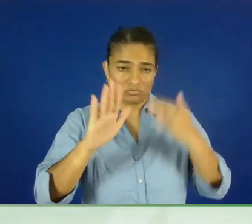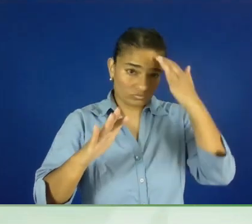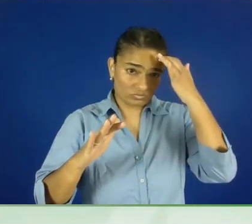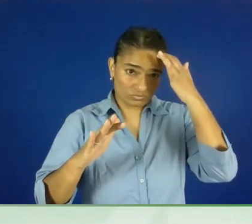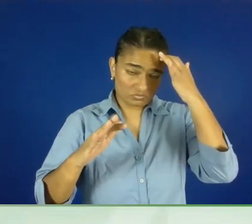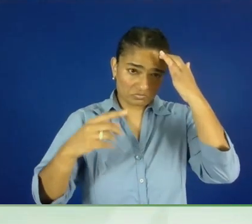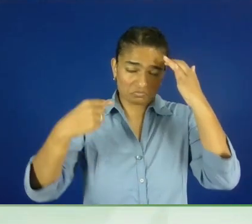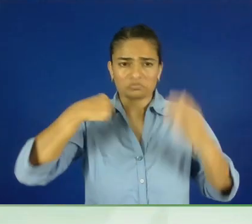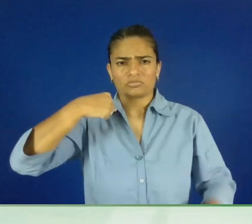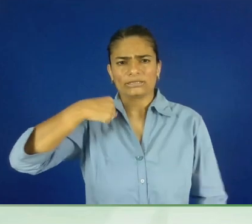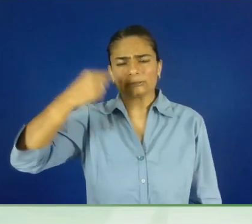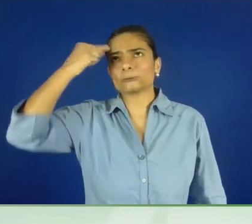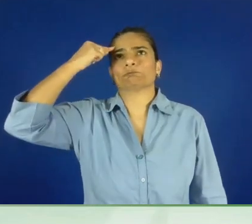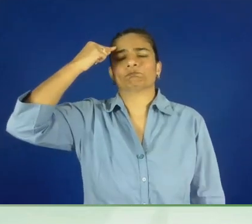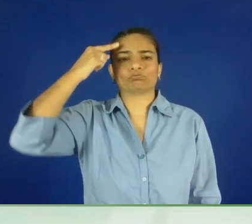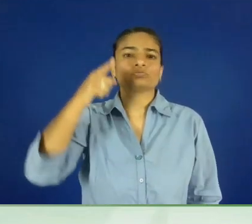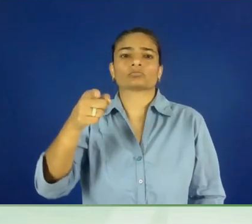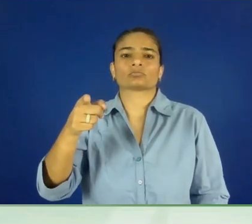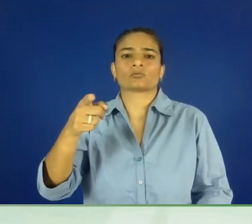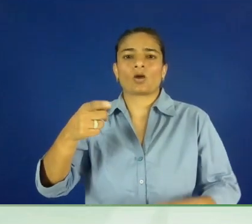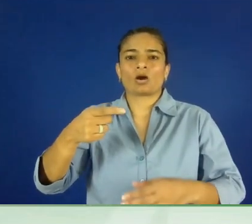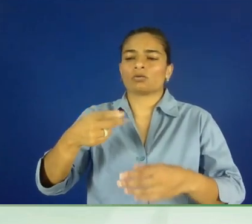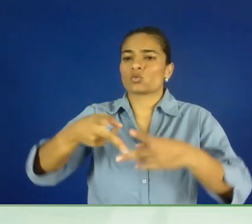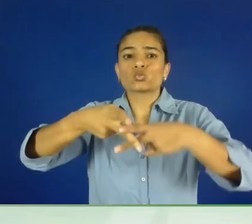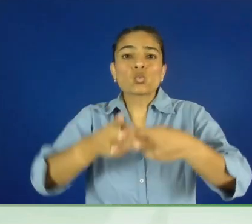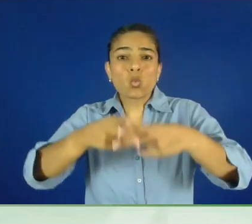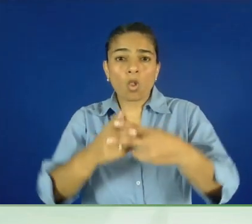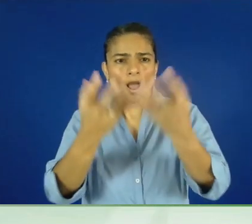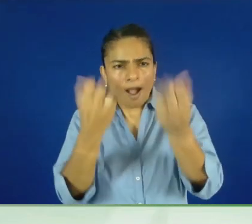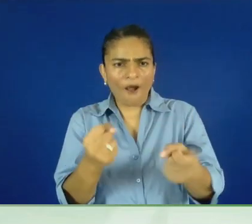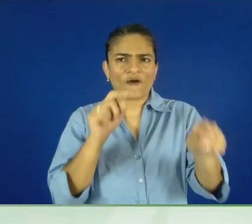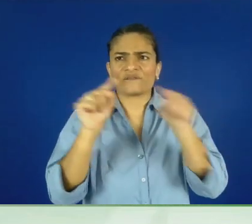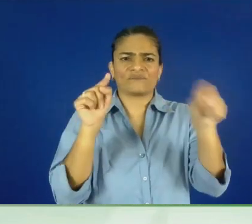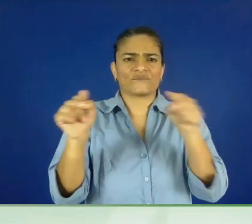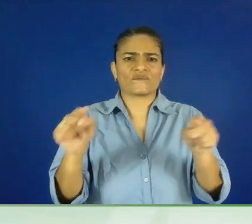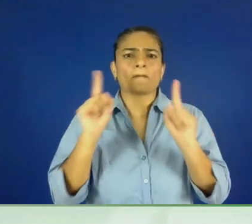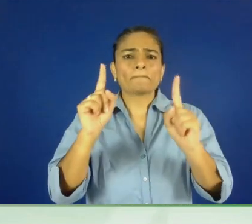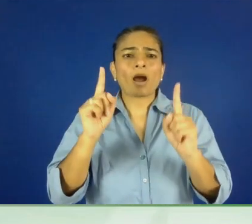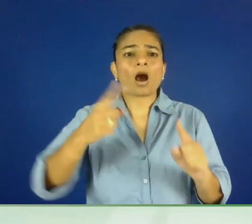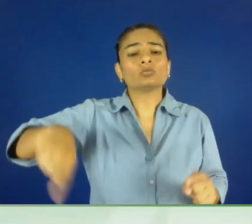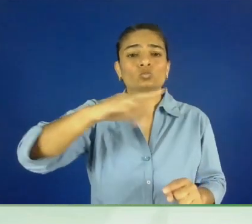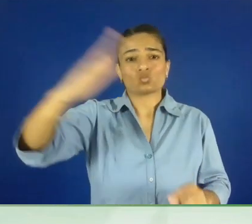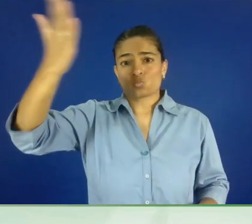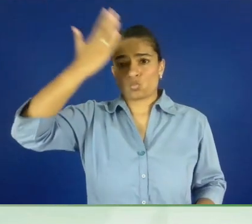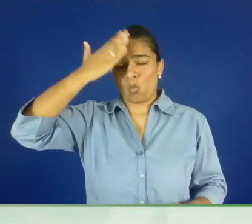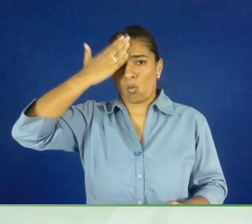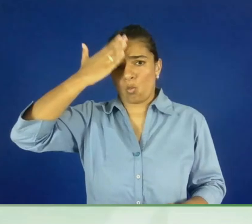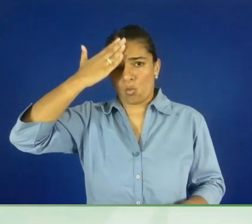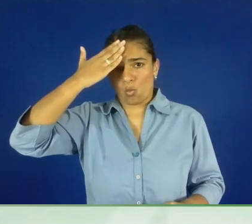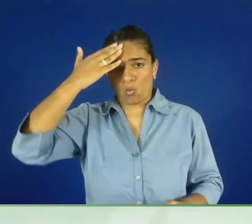probably exist today. And if you don't know what they are, they can't help you. So, for example, the risk assessment you said for these